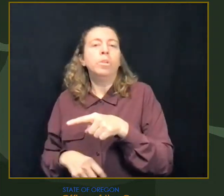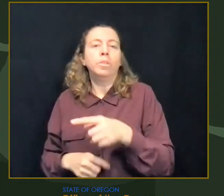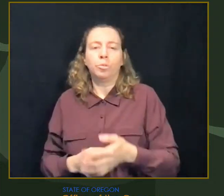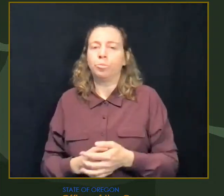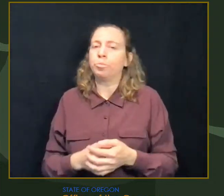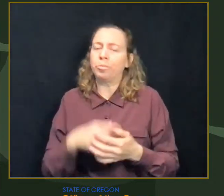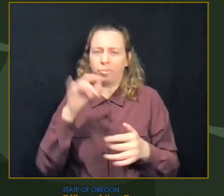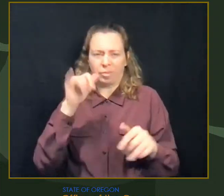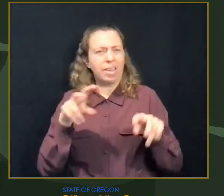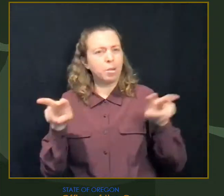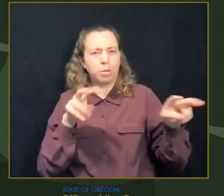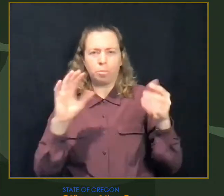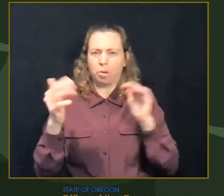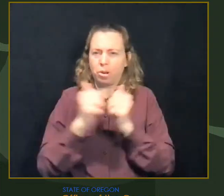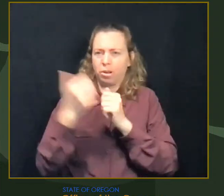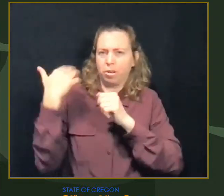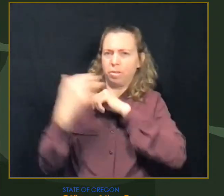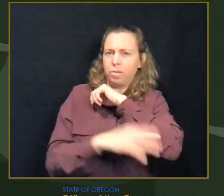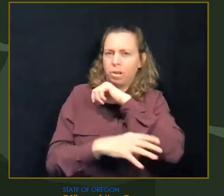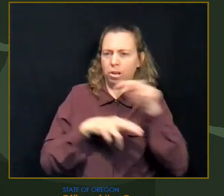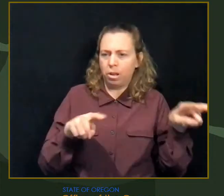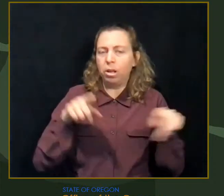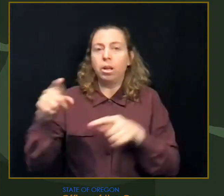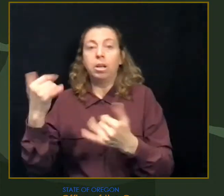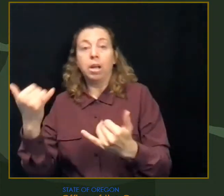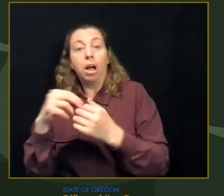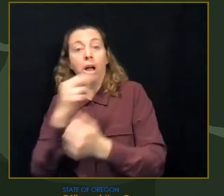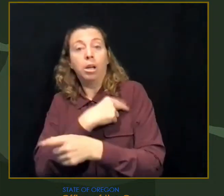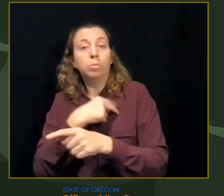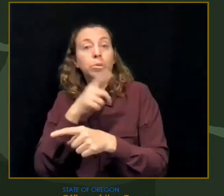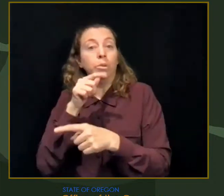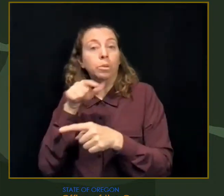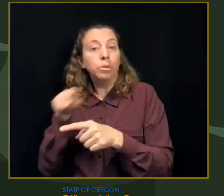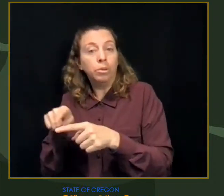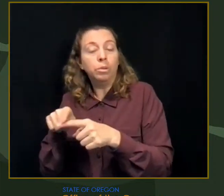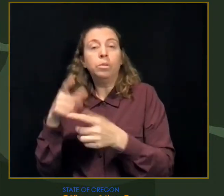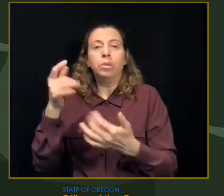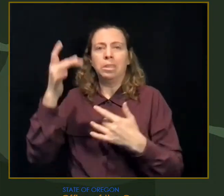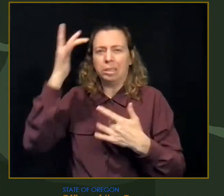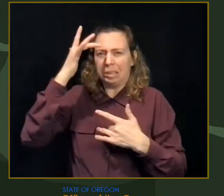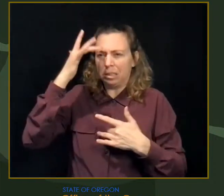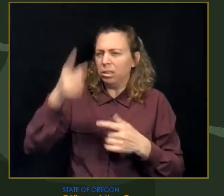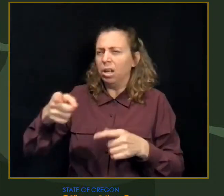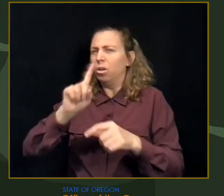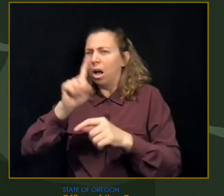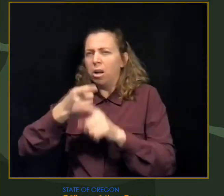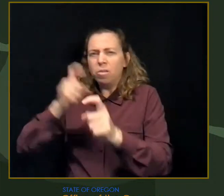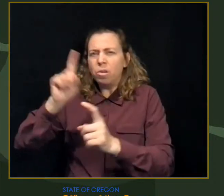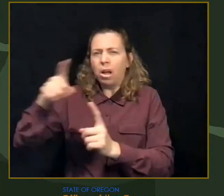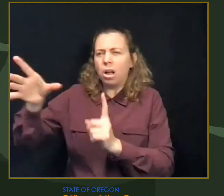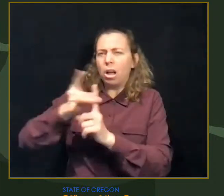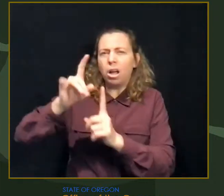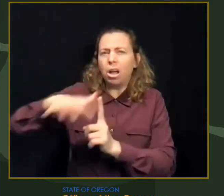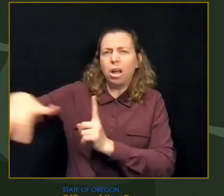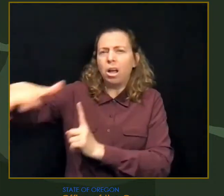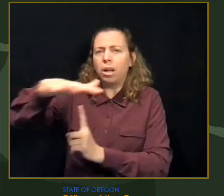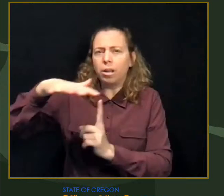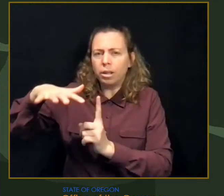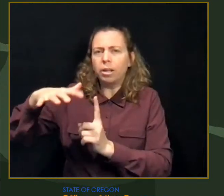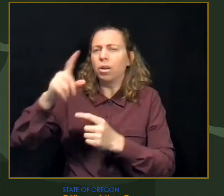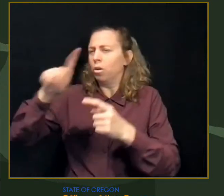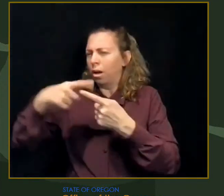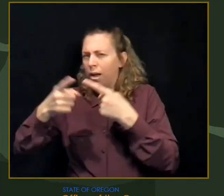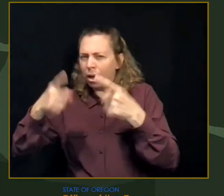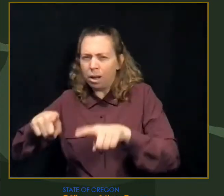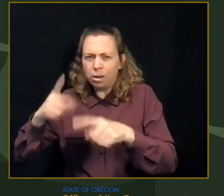now. The transmission where they got sick was about 3 weeks ago. And we know that when we implement measures encouraging